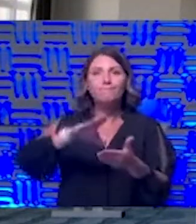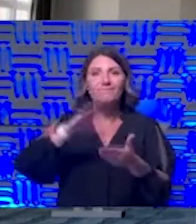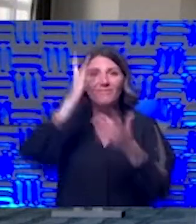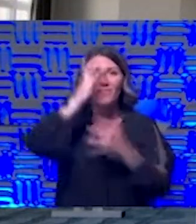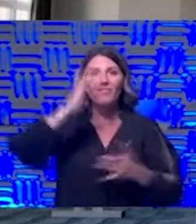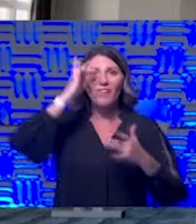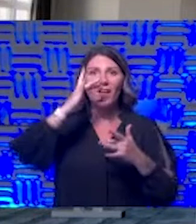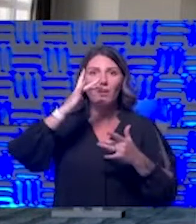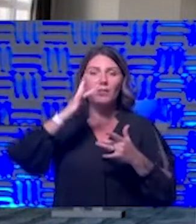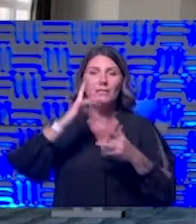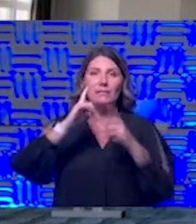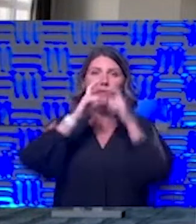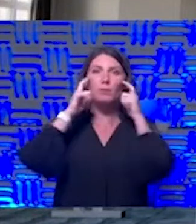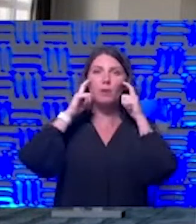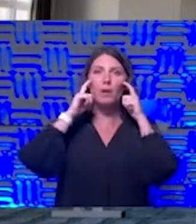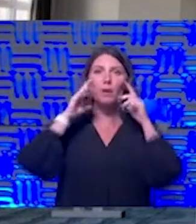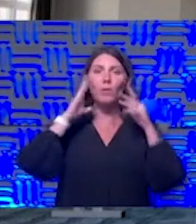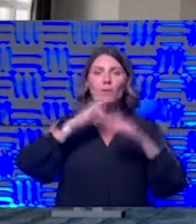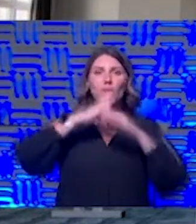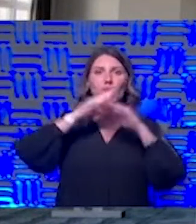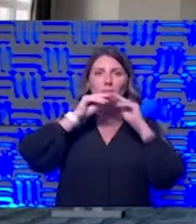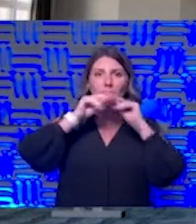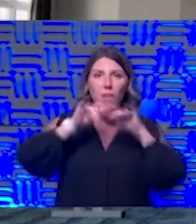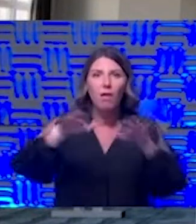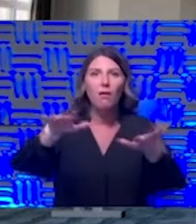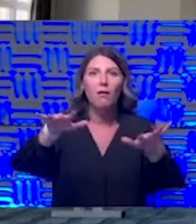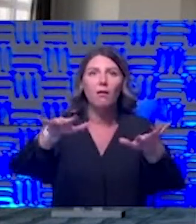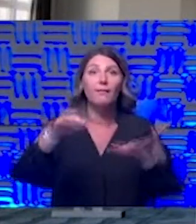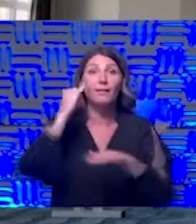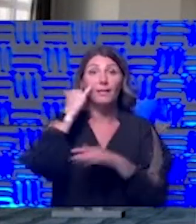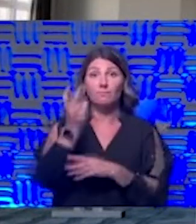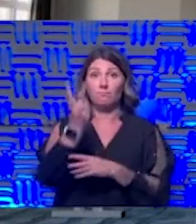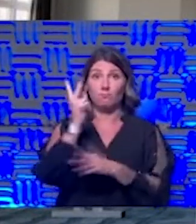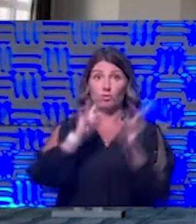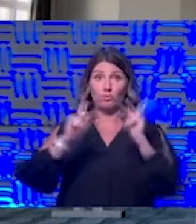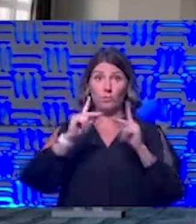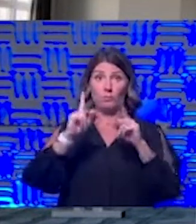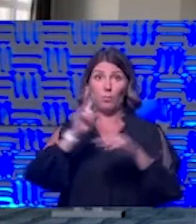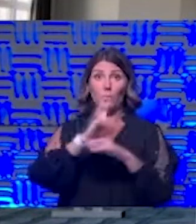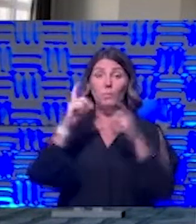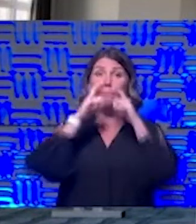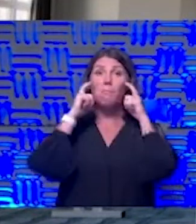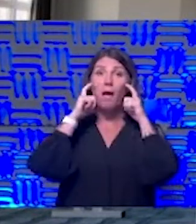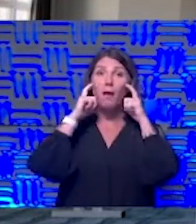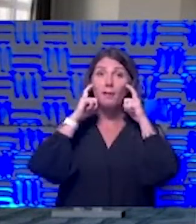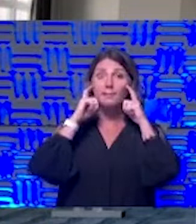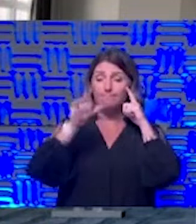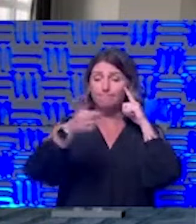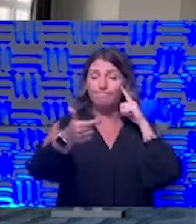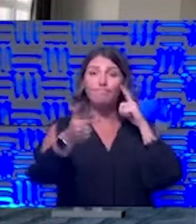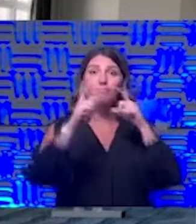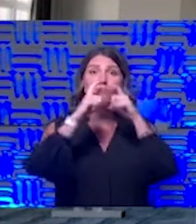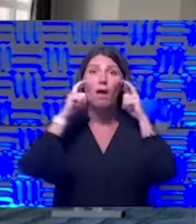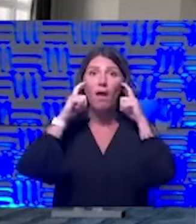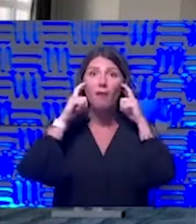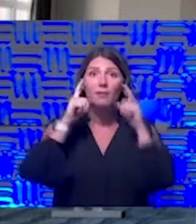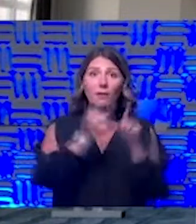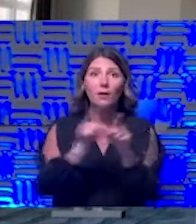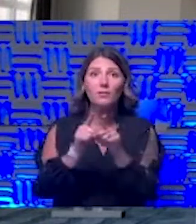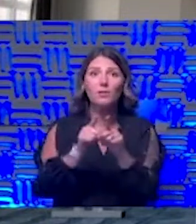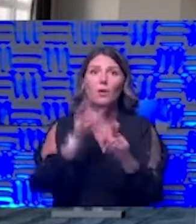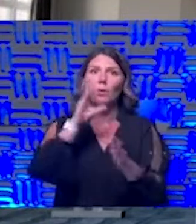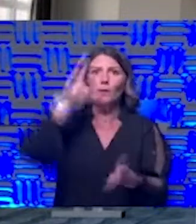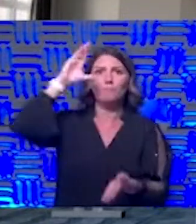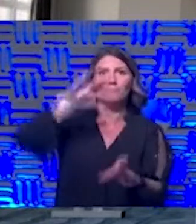the environment. And certainly when we know that 2 people have masks on, that will even more decrease the risk of the